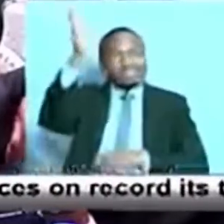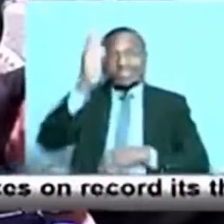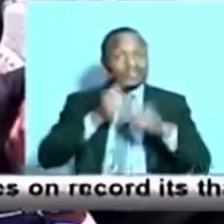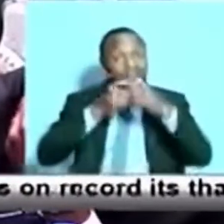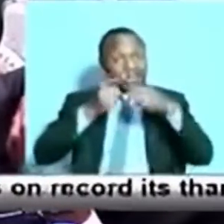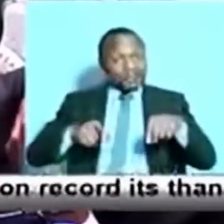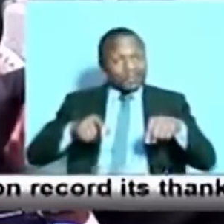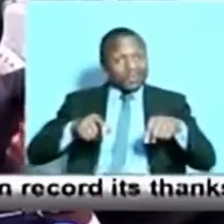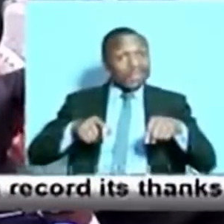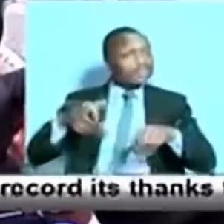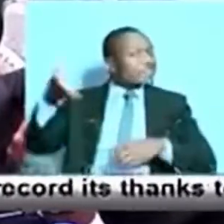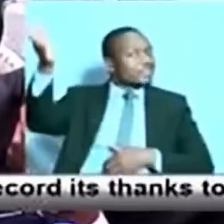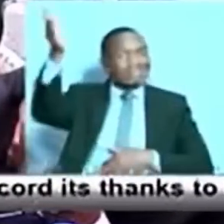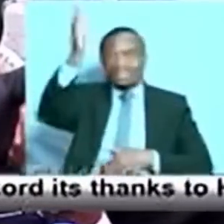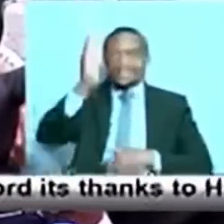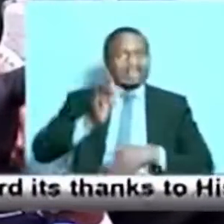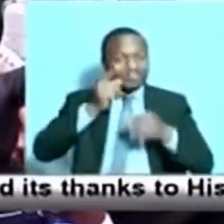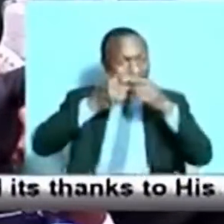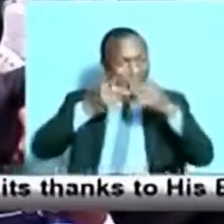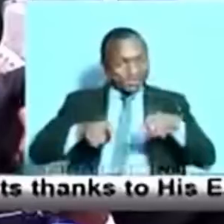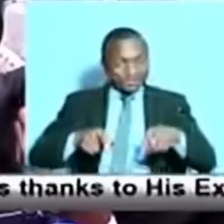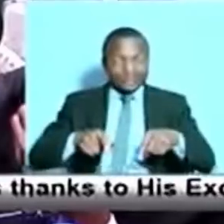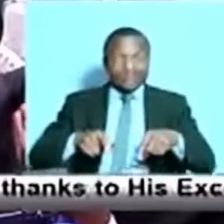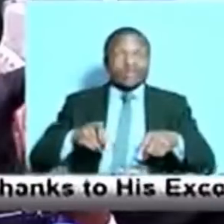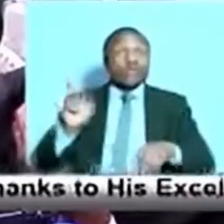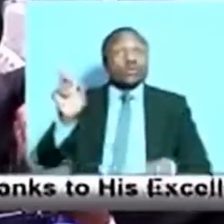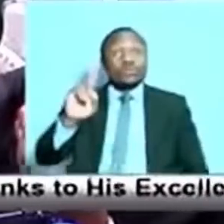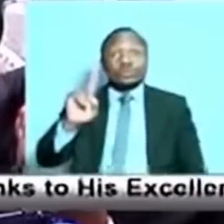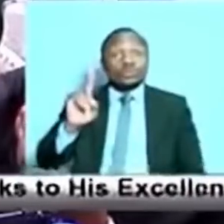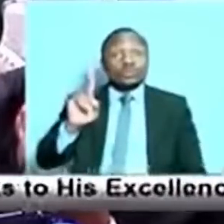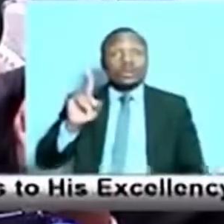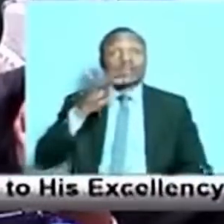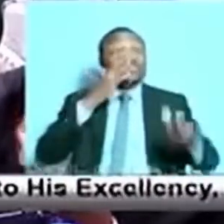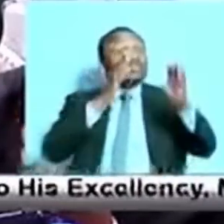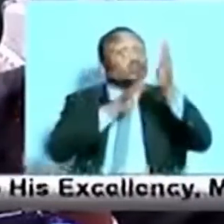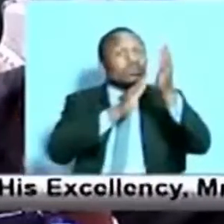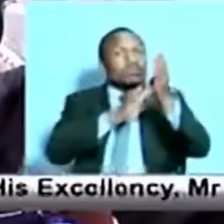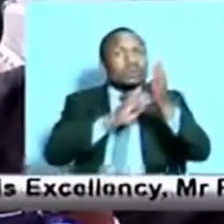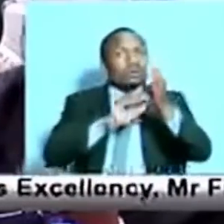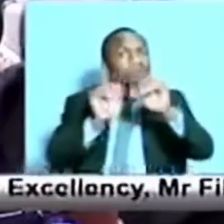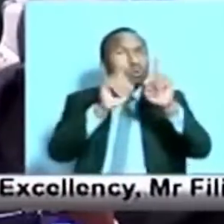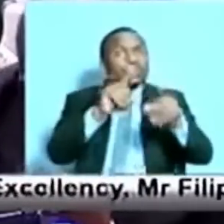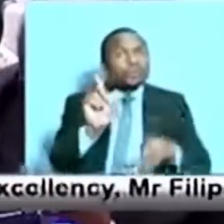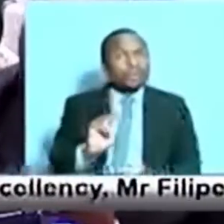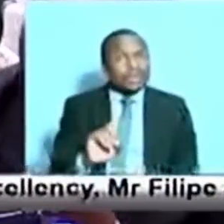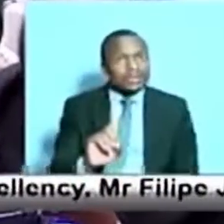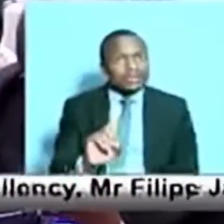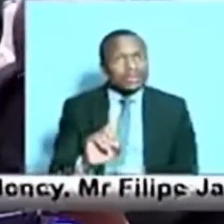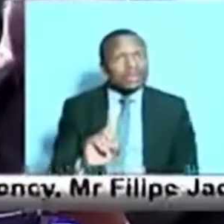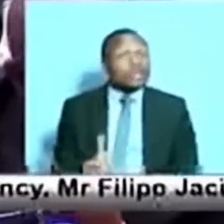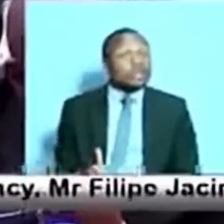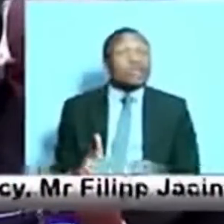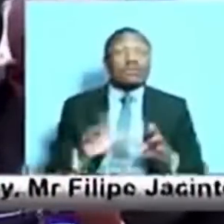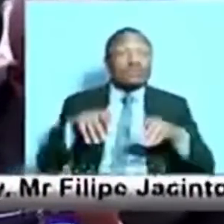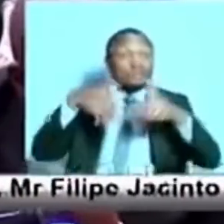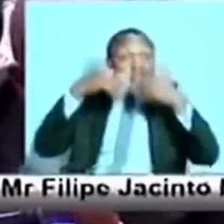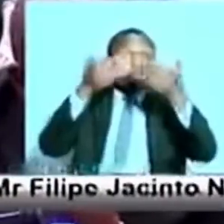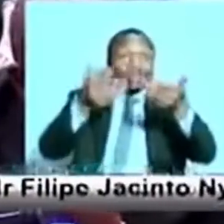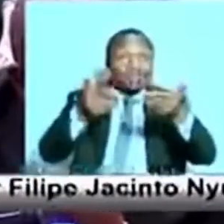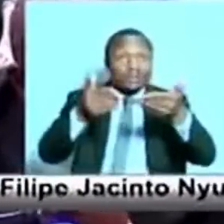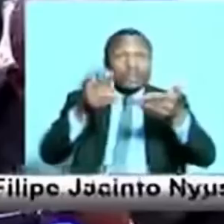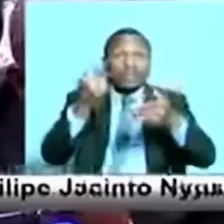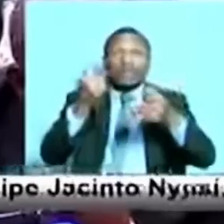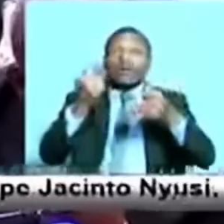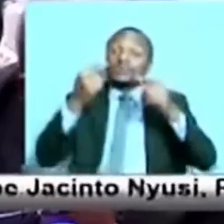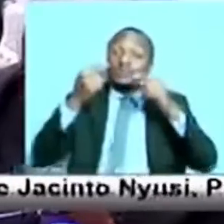It was never heard of. And so, where do the kudos go? Yes, they go to the one who made the pronouncements